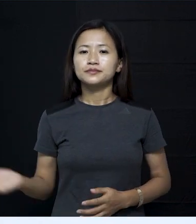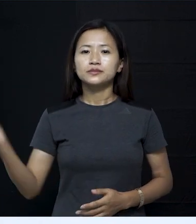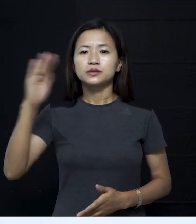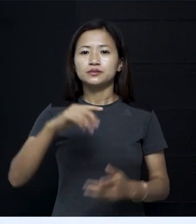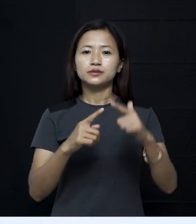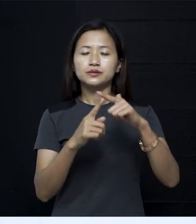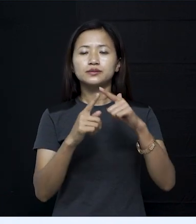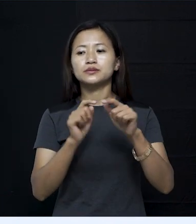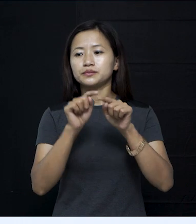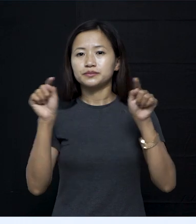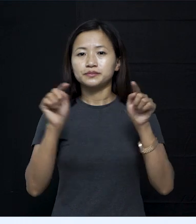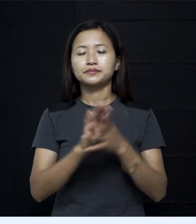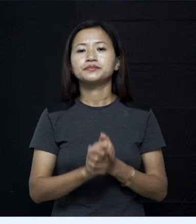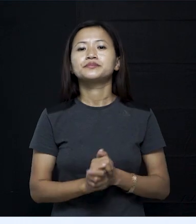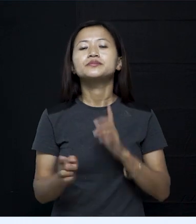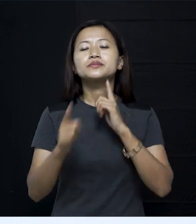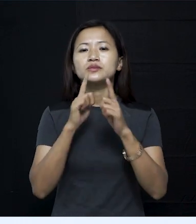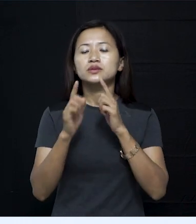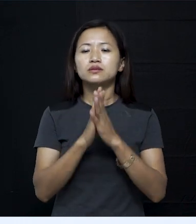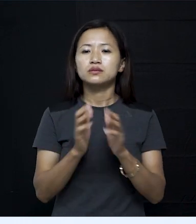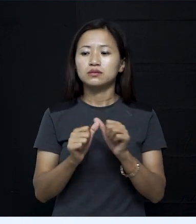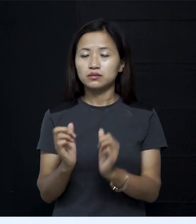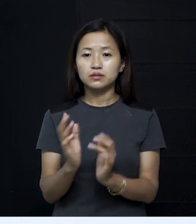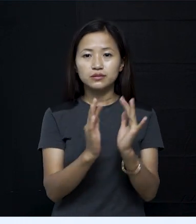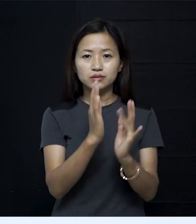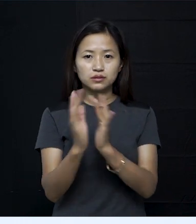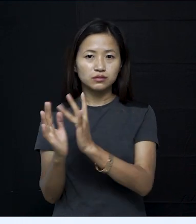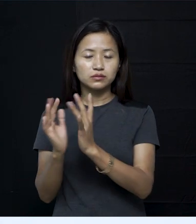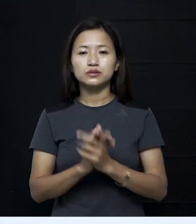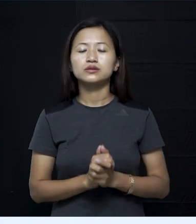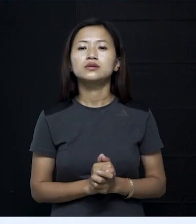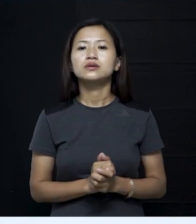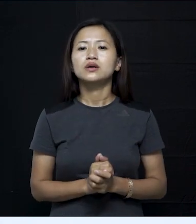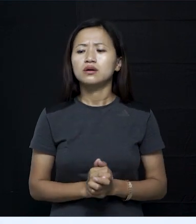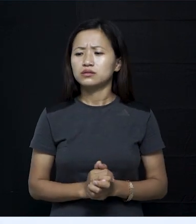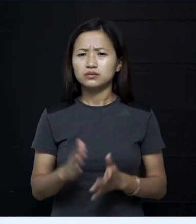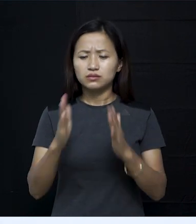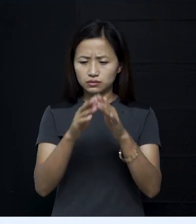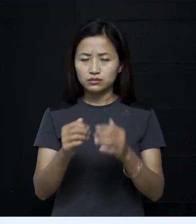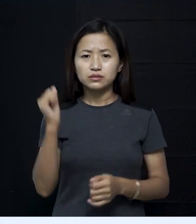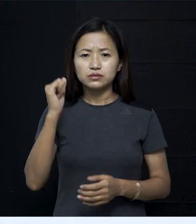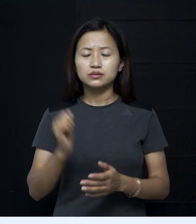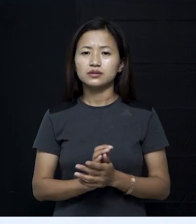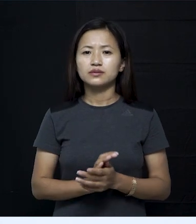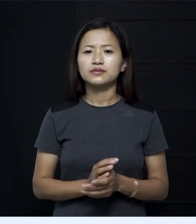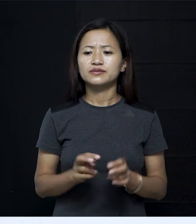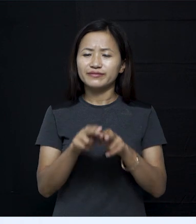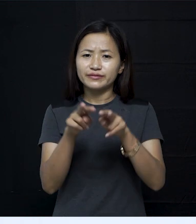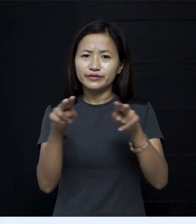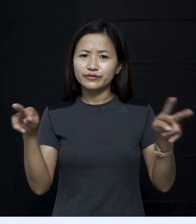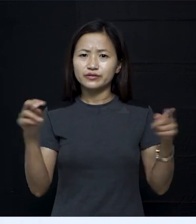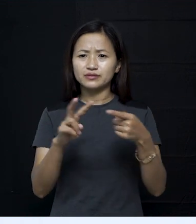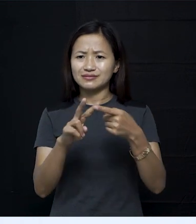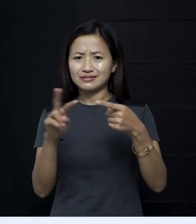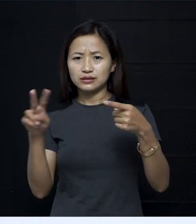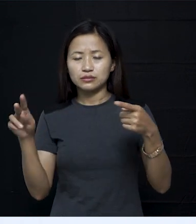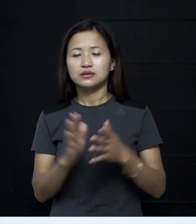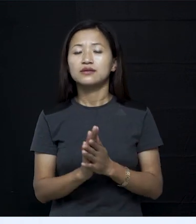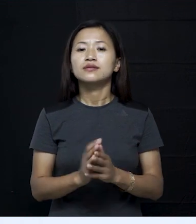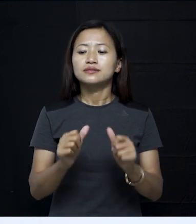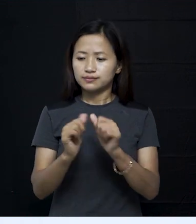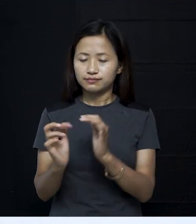to the topic, when we talk about agriculture, okay, agriculture also, as I've said, it has different types of